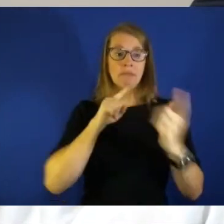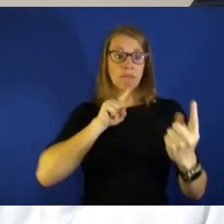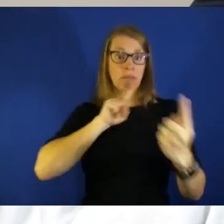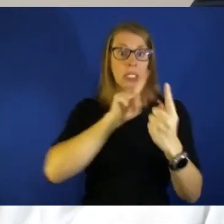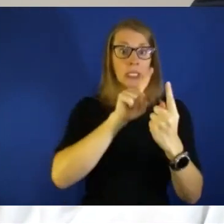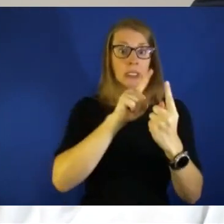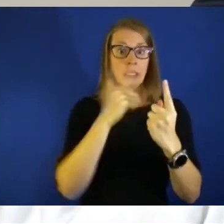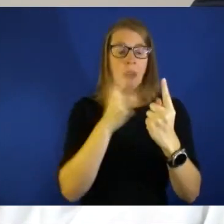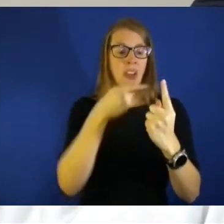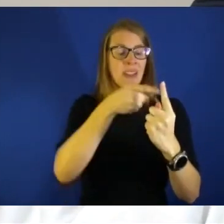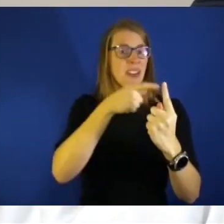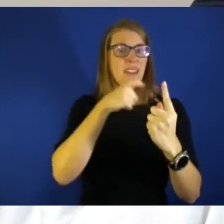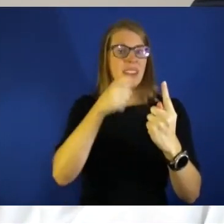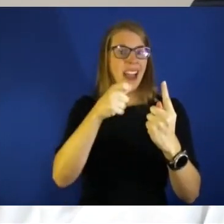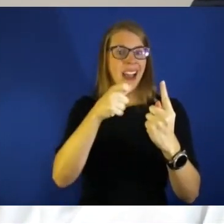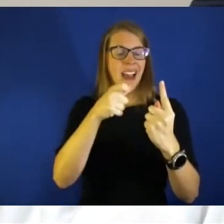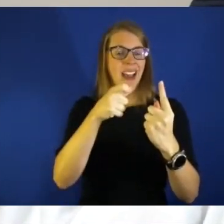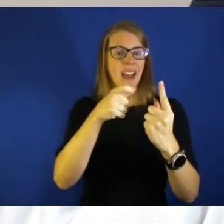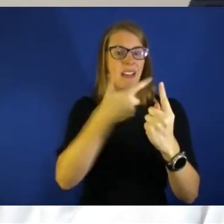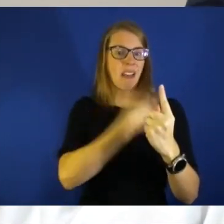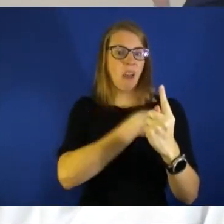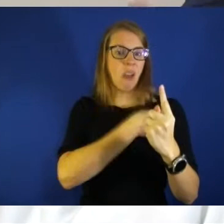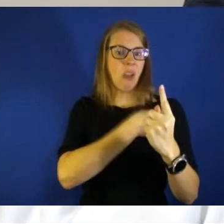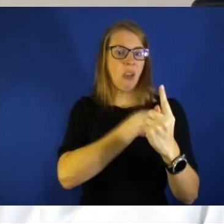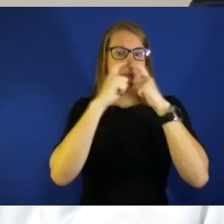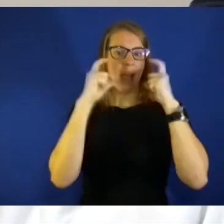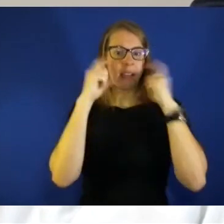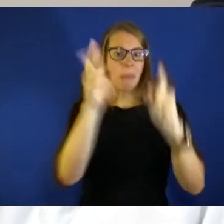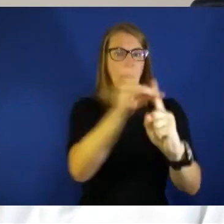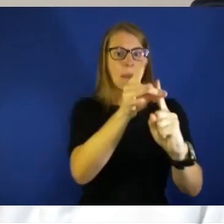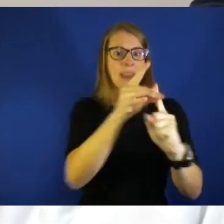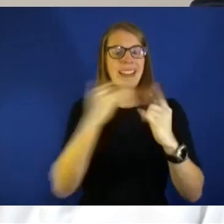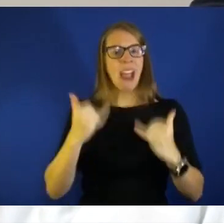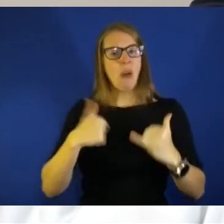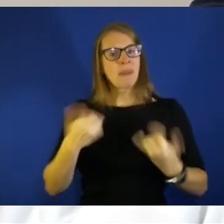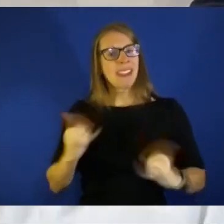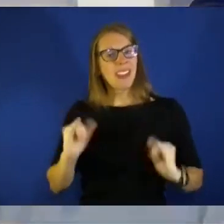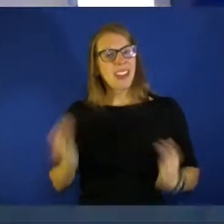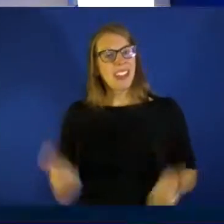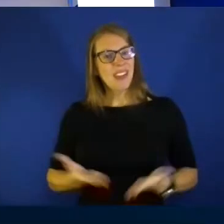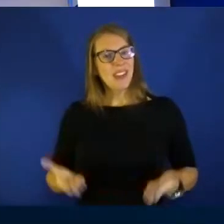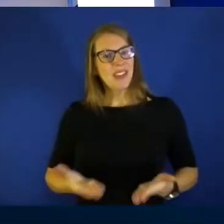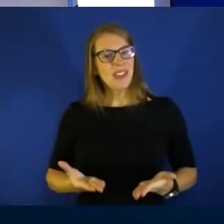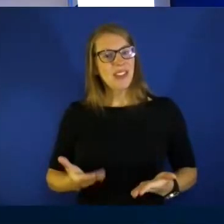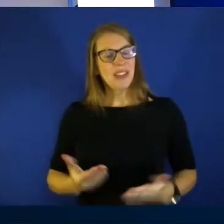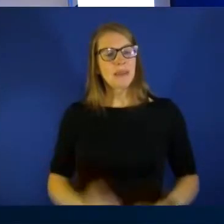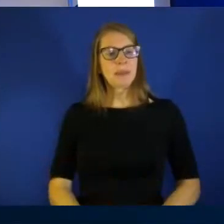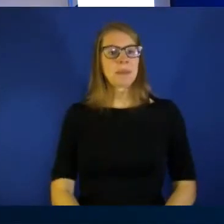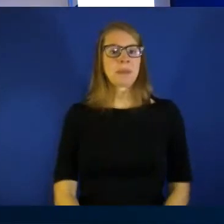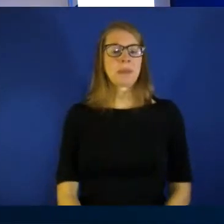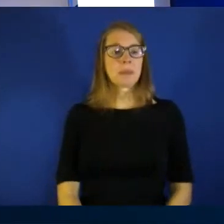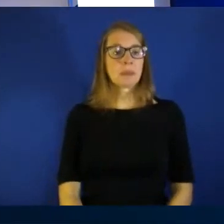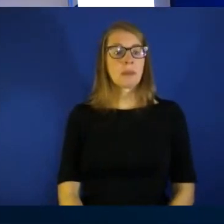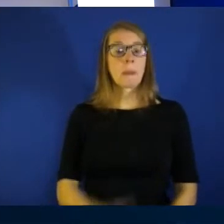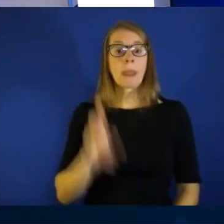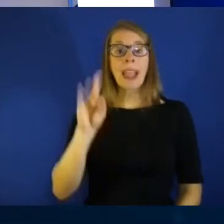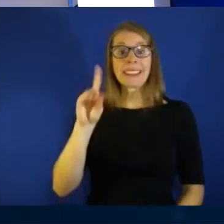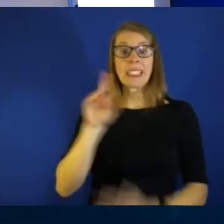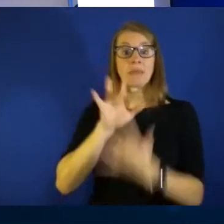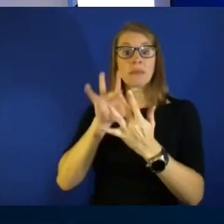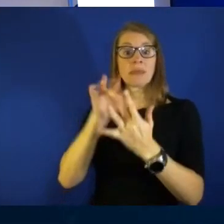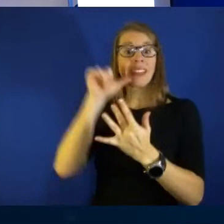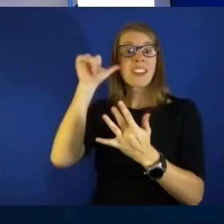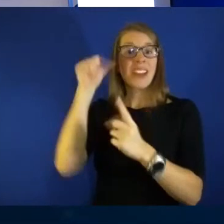didn't, and now I'm here. And I did reach out to Paul yesterday, and he is